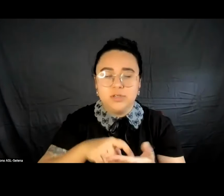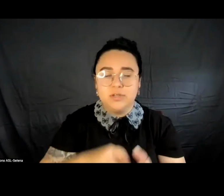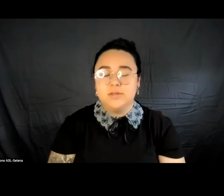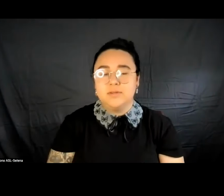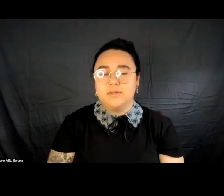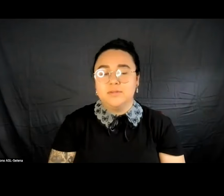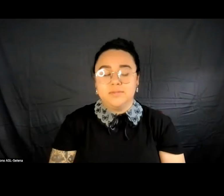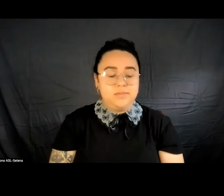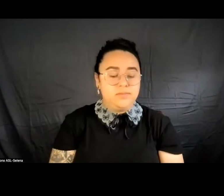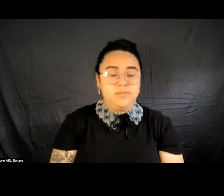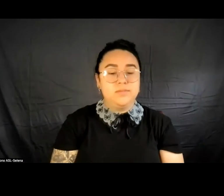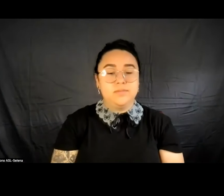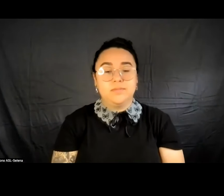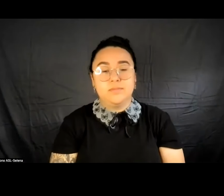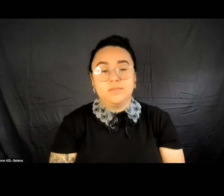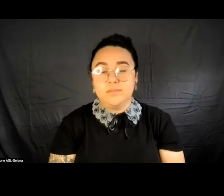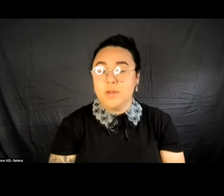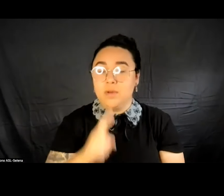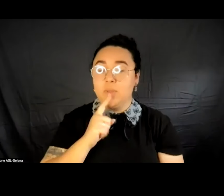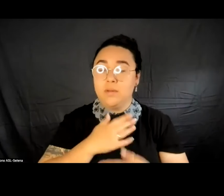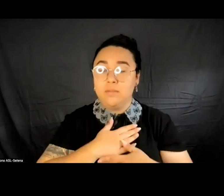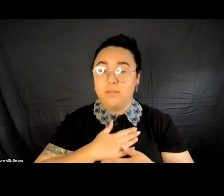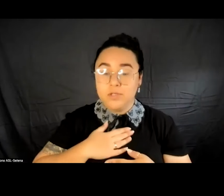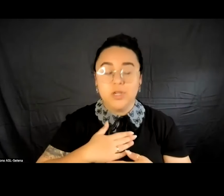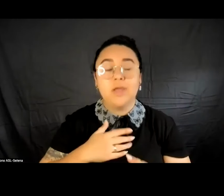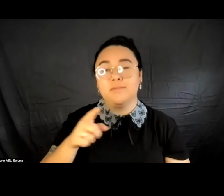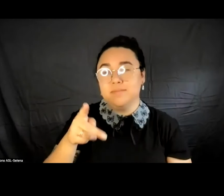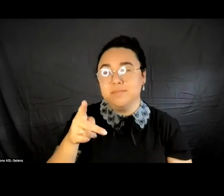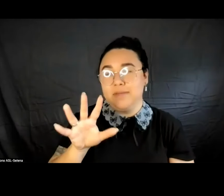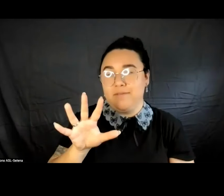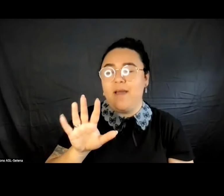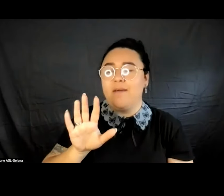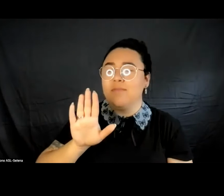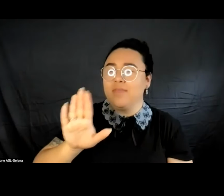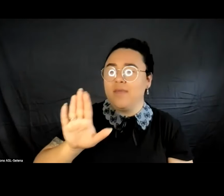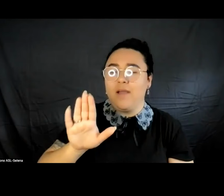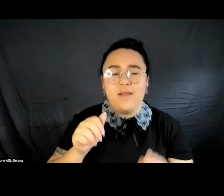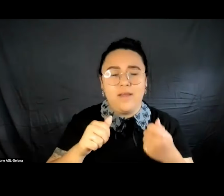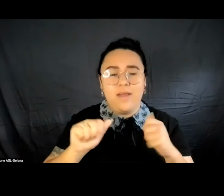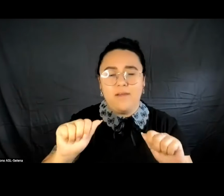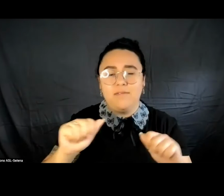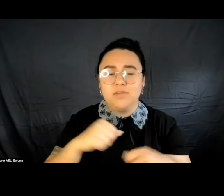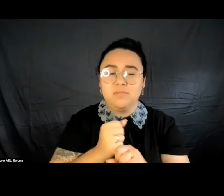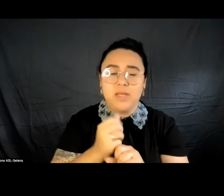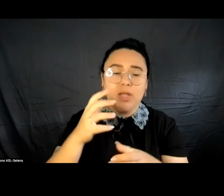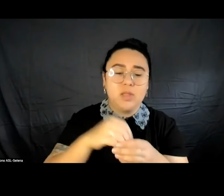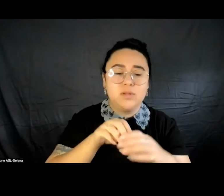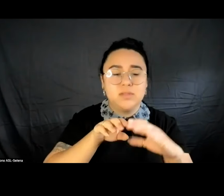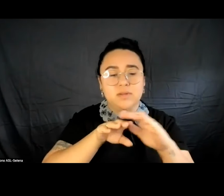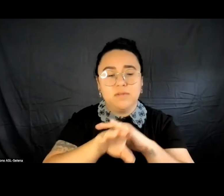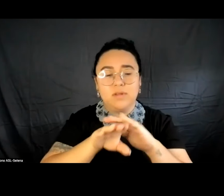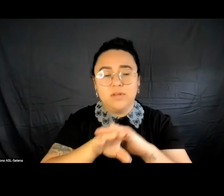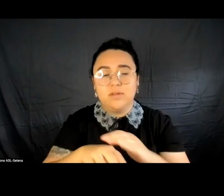really appreciative of P5's effort into making things inclusive, making things accessible.